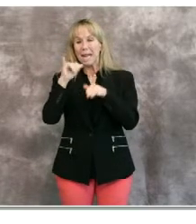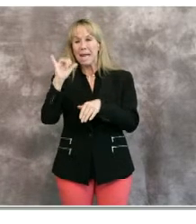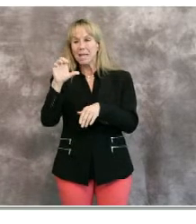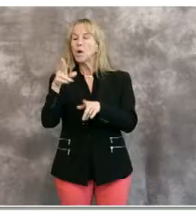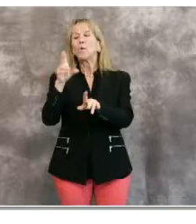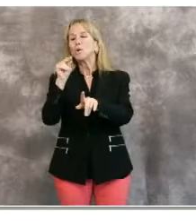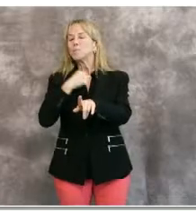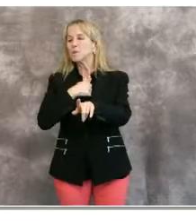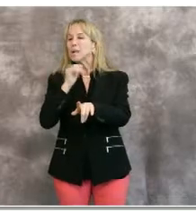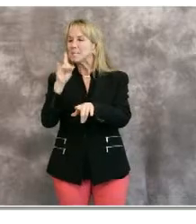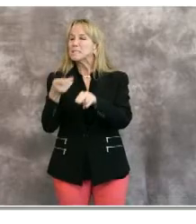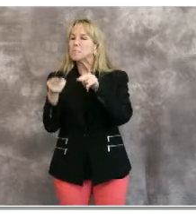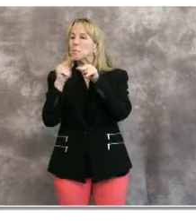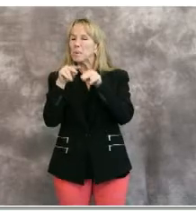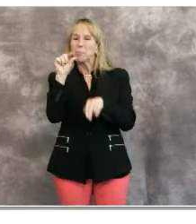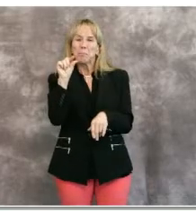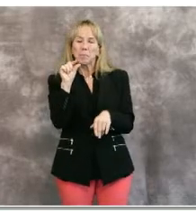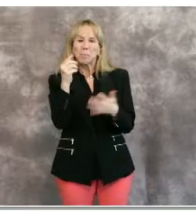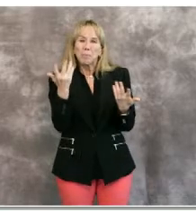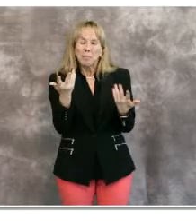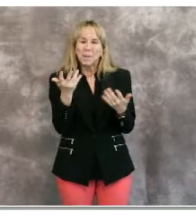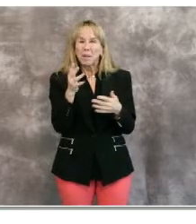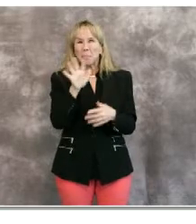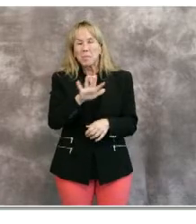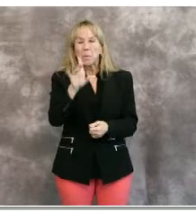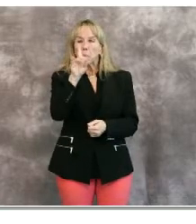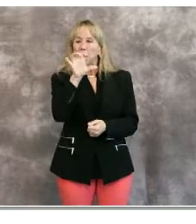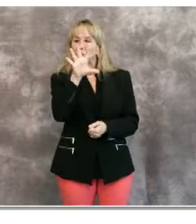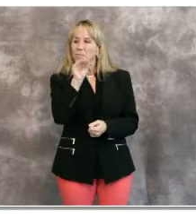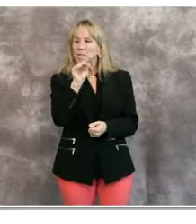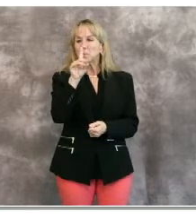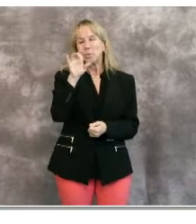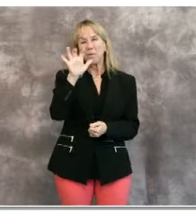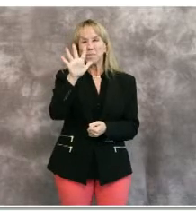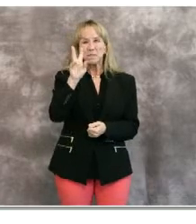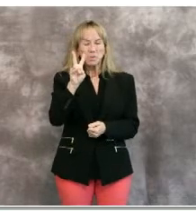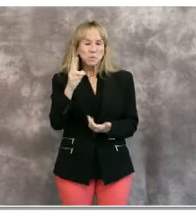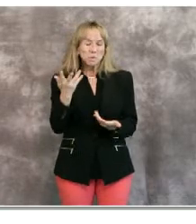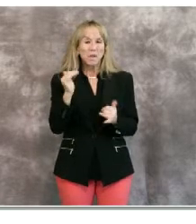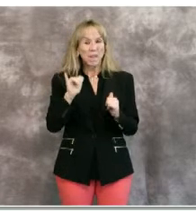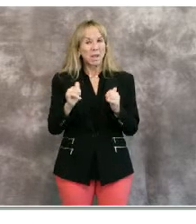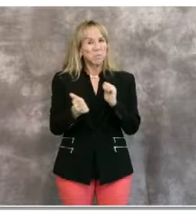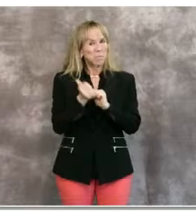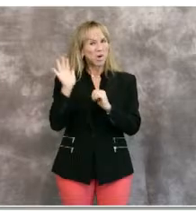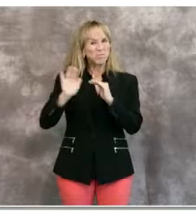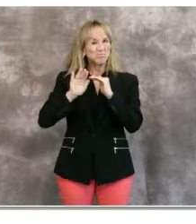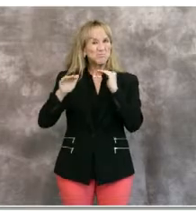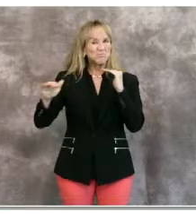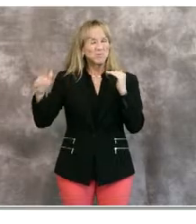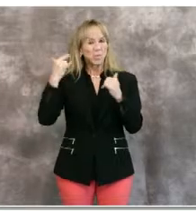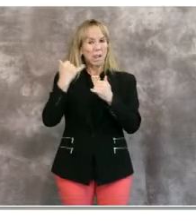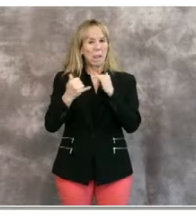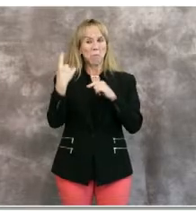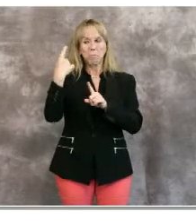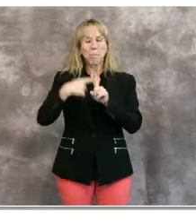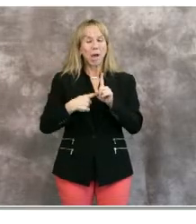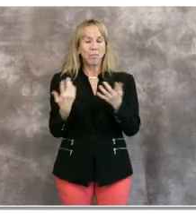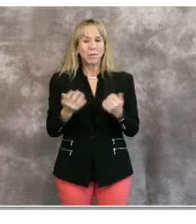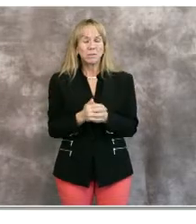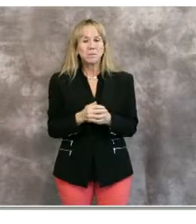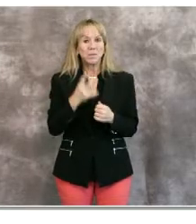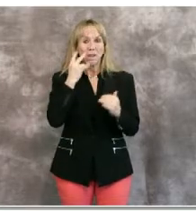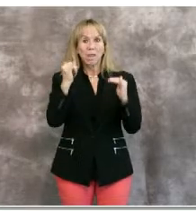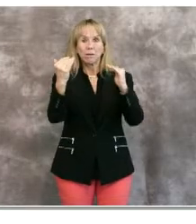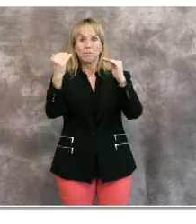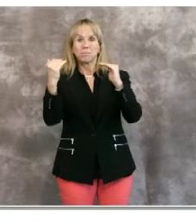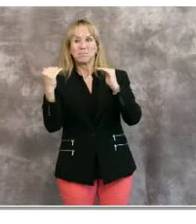few, not significantly, holding right there around 150, 152, which is about where we've been for the last month. Pretty big decline